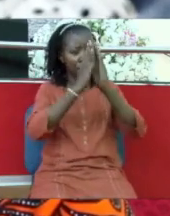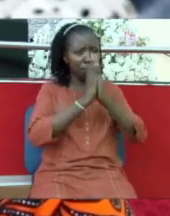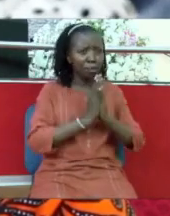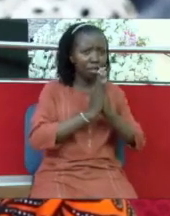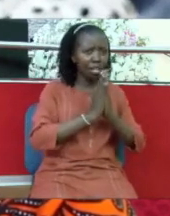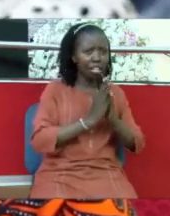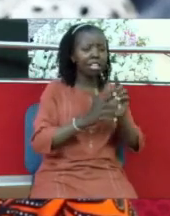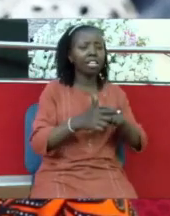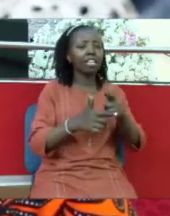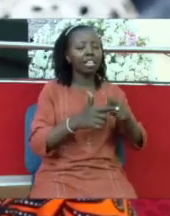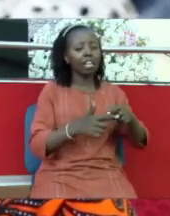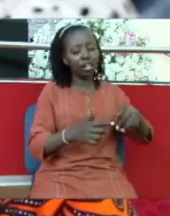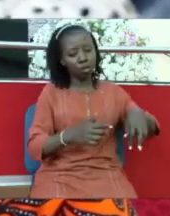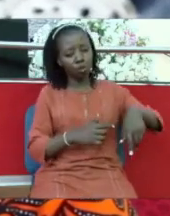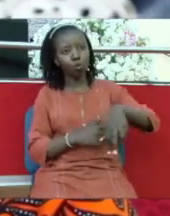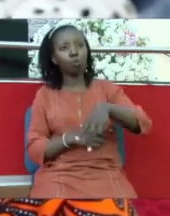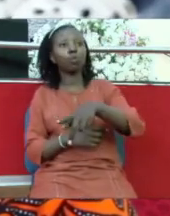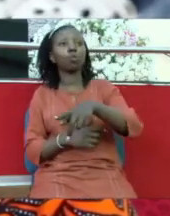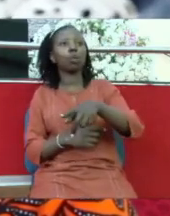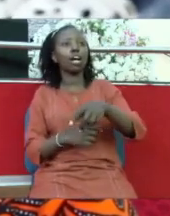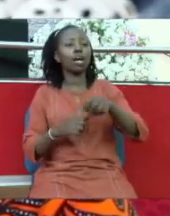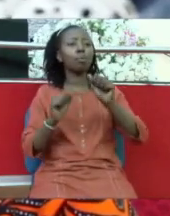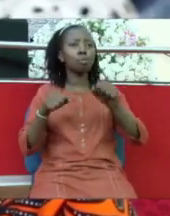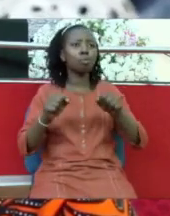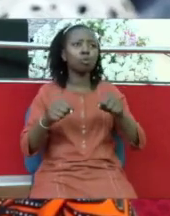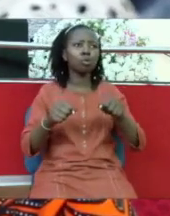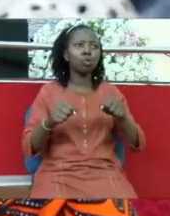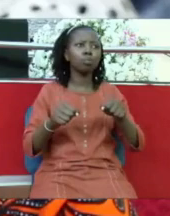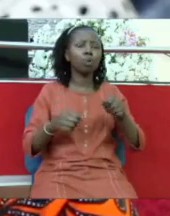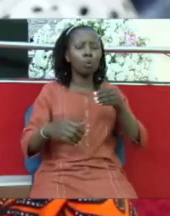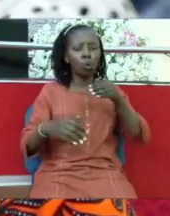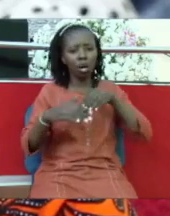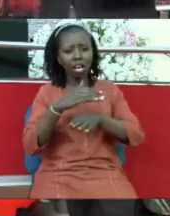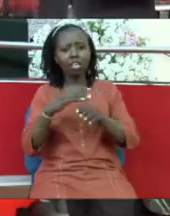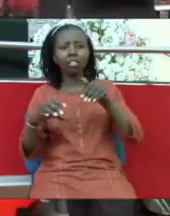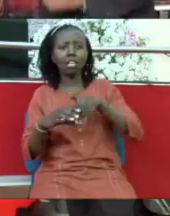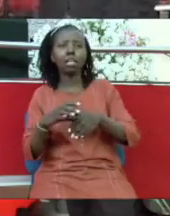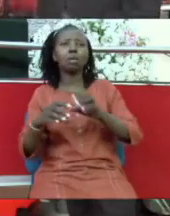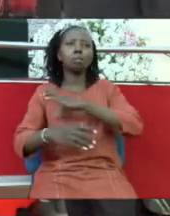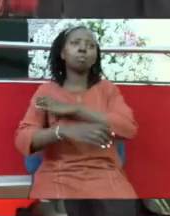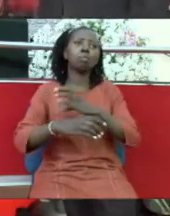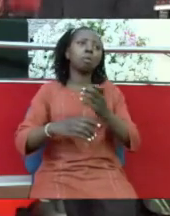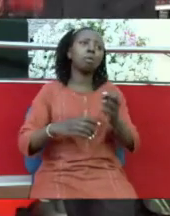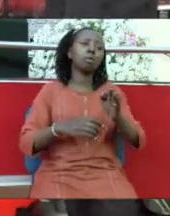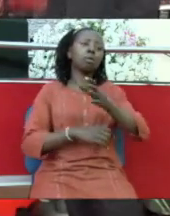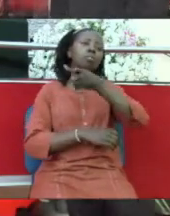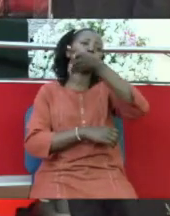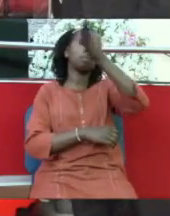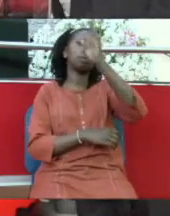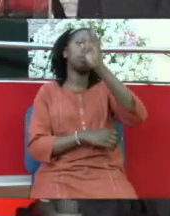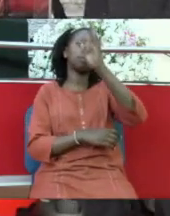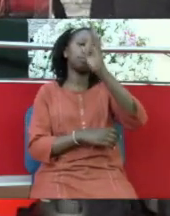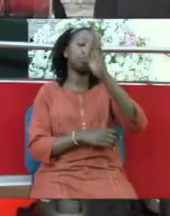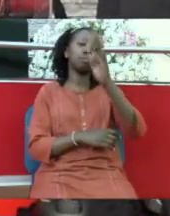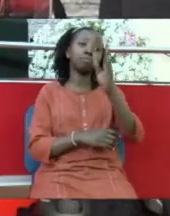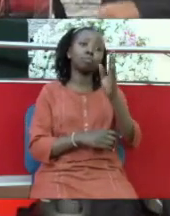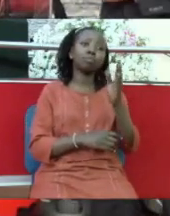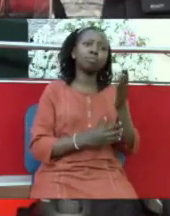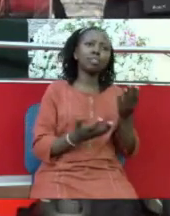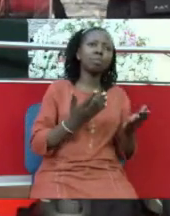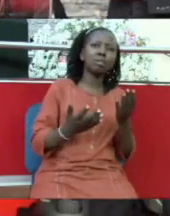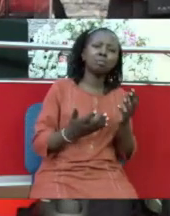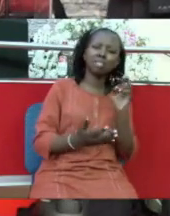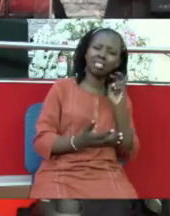out. Utoke. And then you can see you can go in the power of the Lord. Ili utembee katika nguvu zake Mwenyezi Mungu. Although it looks difficult, it's